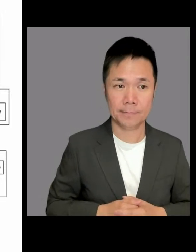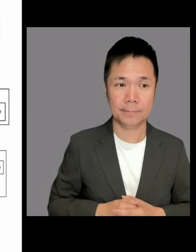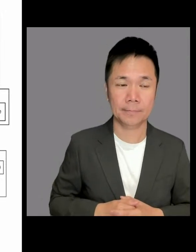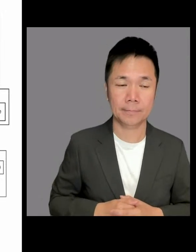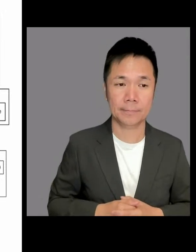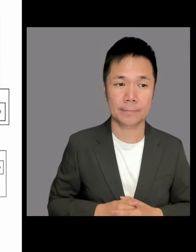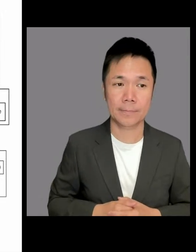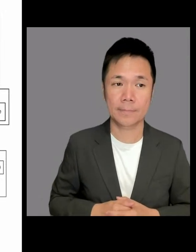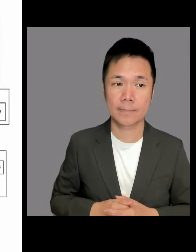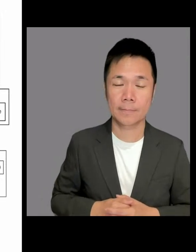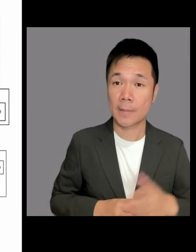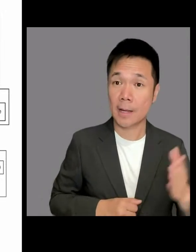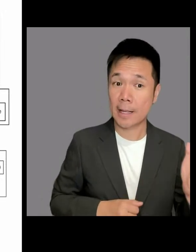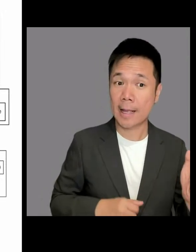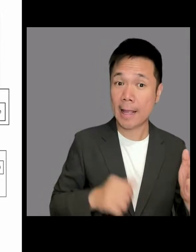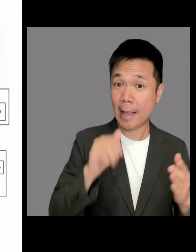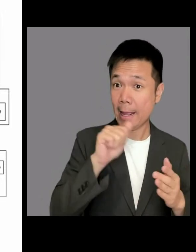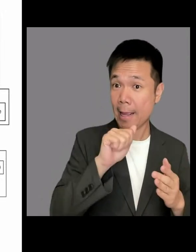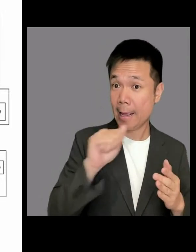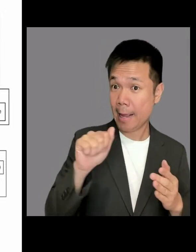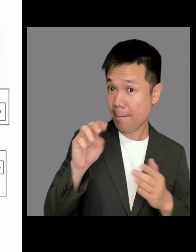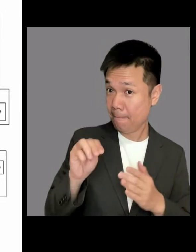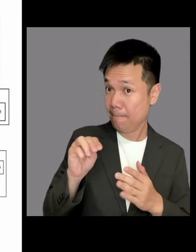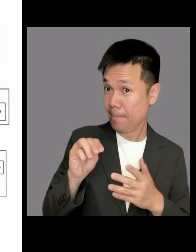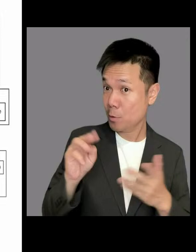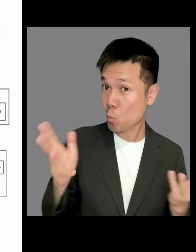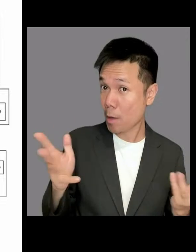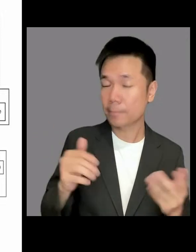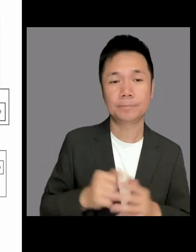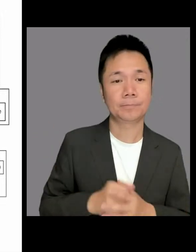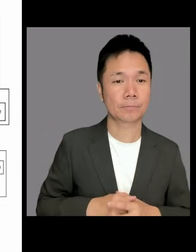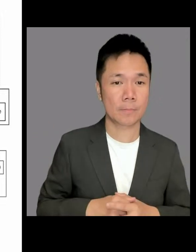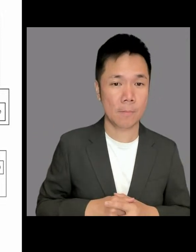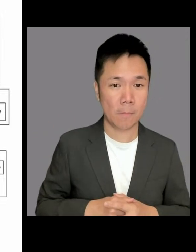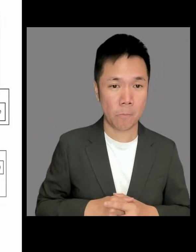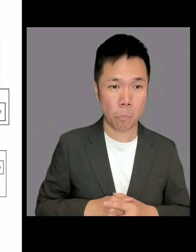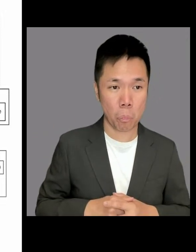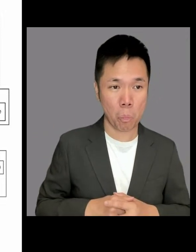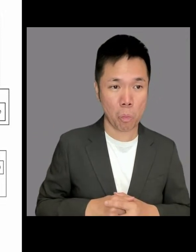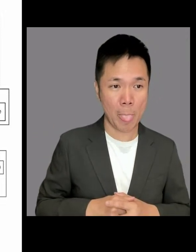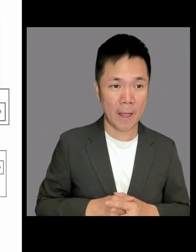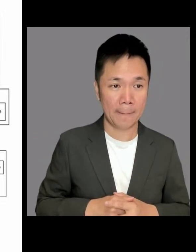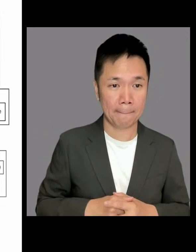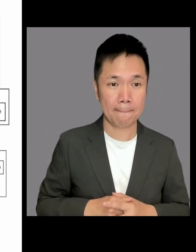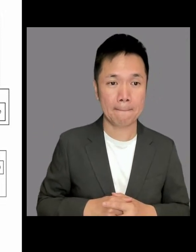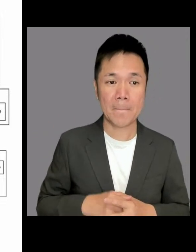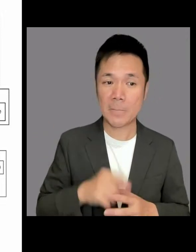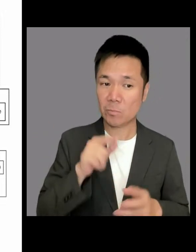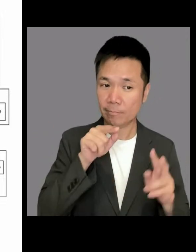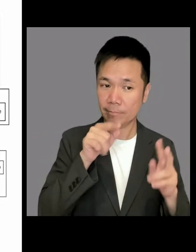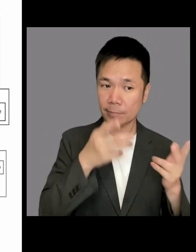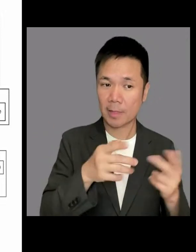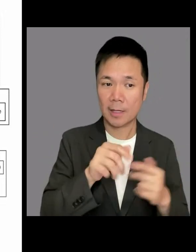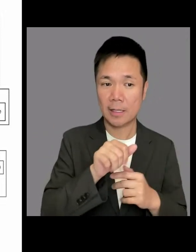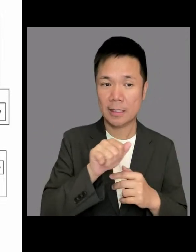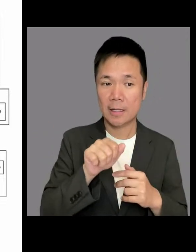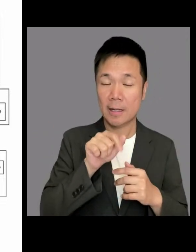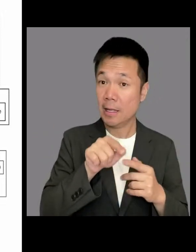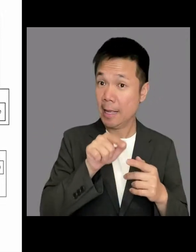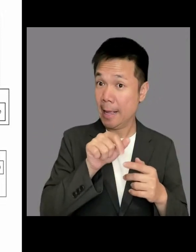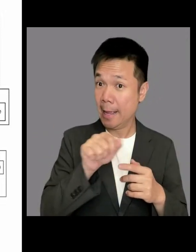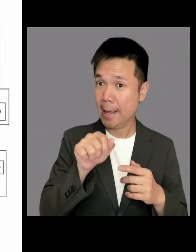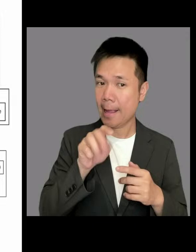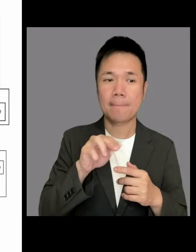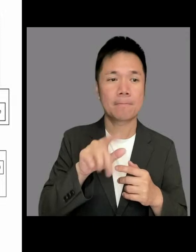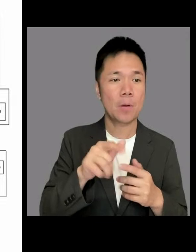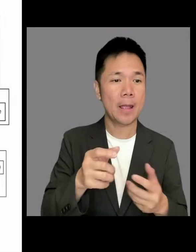The core AAM is actually is for ARIA, but it does cover